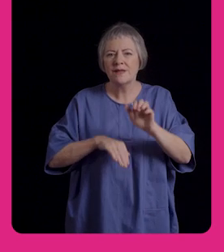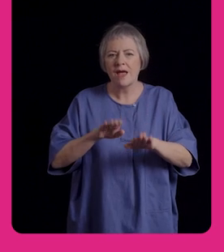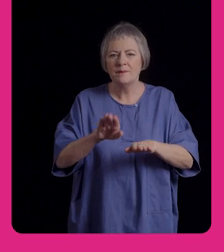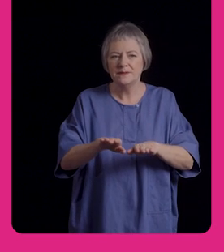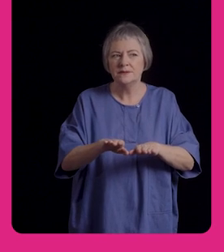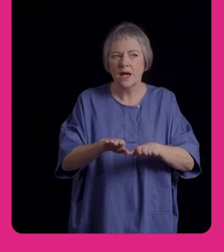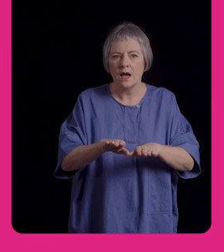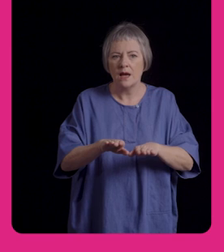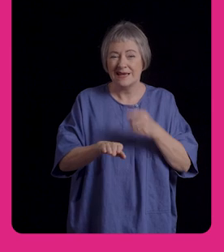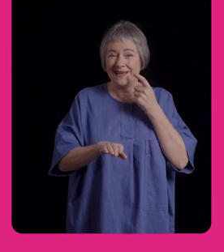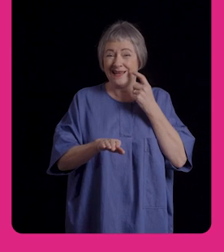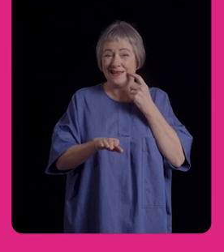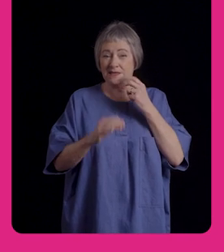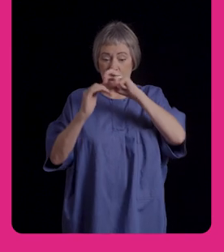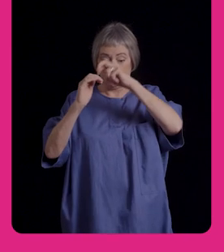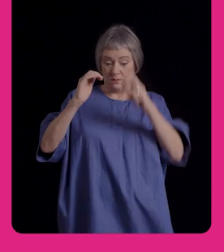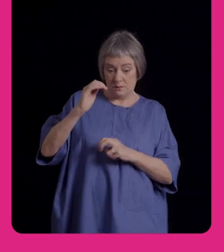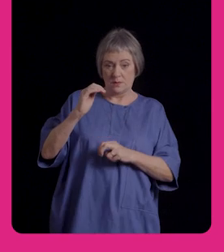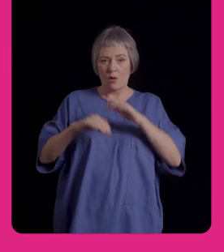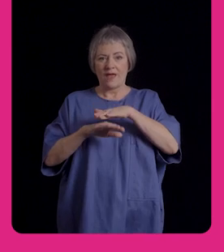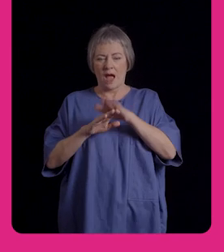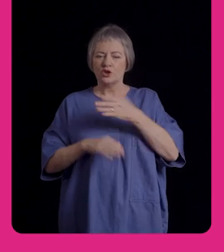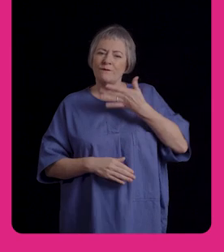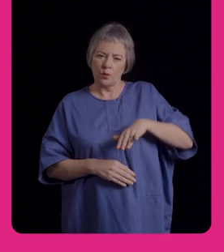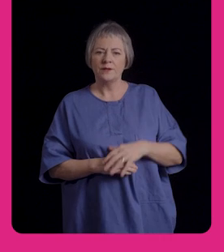and you can easily go down that hatch if you want to.